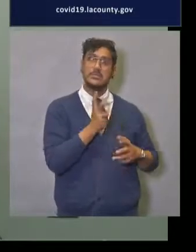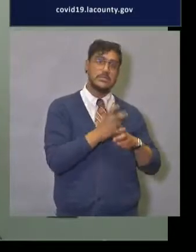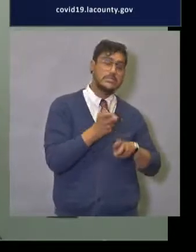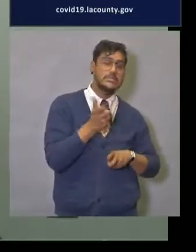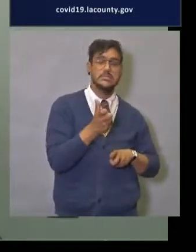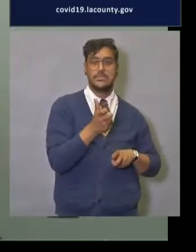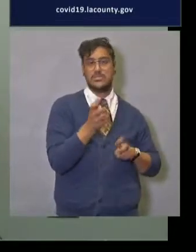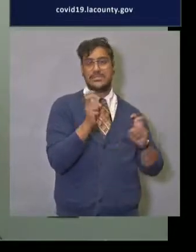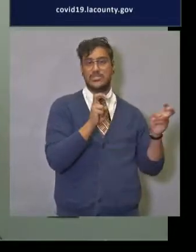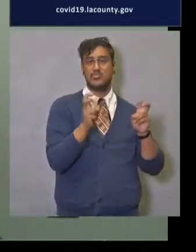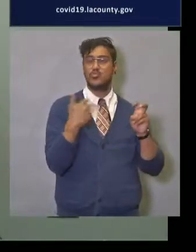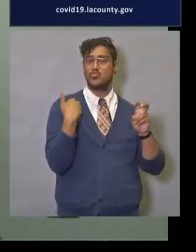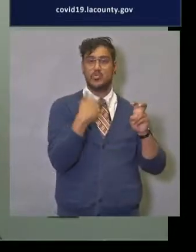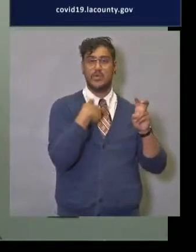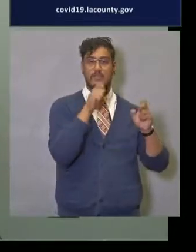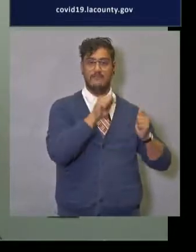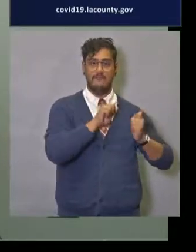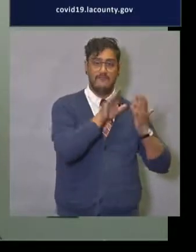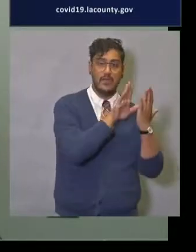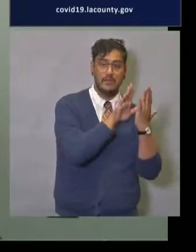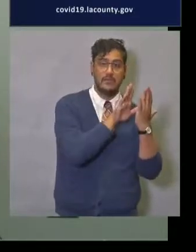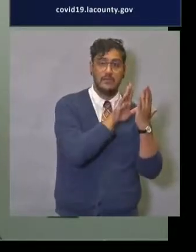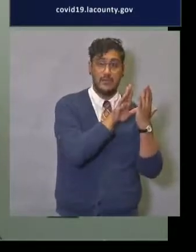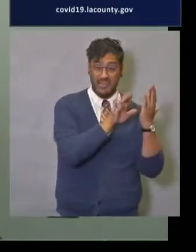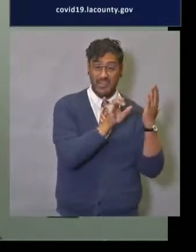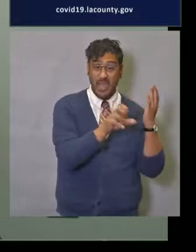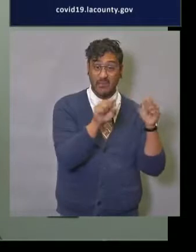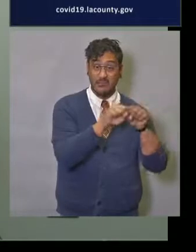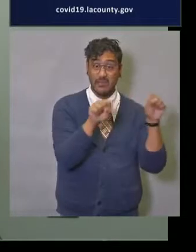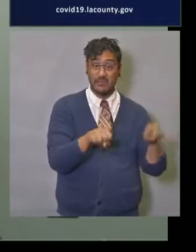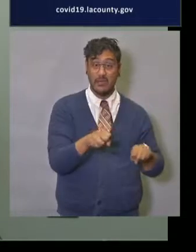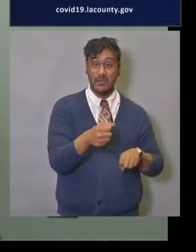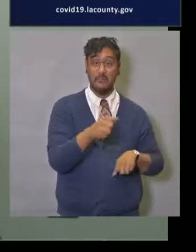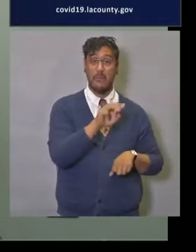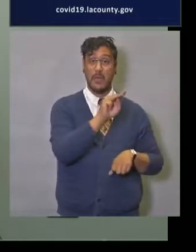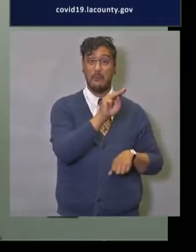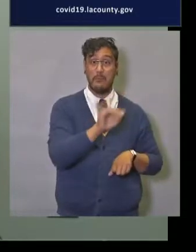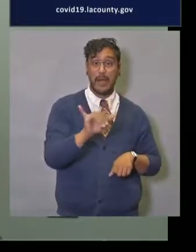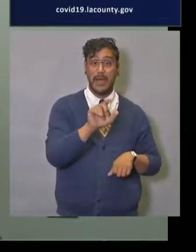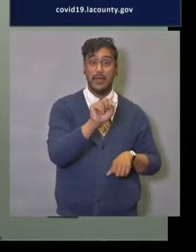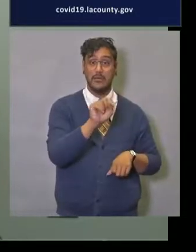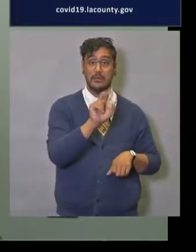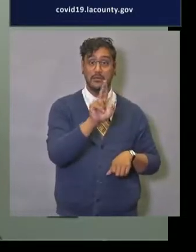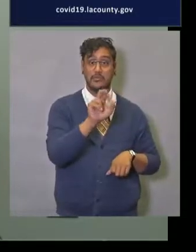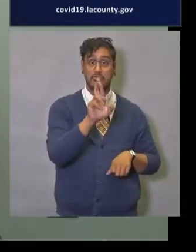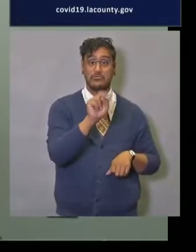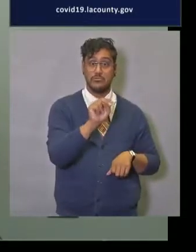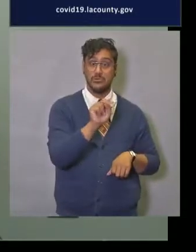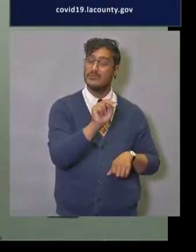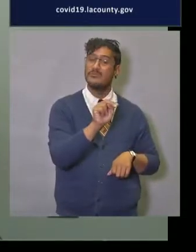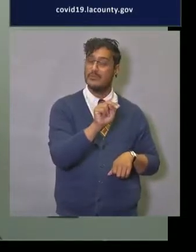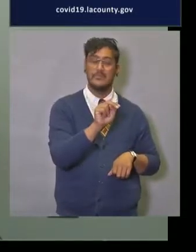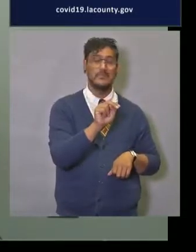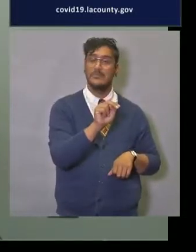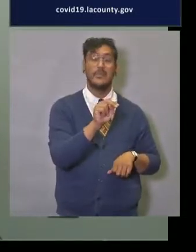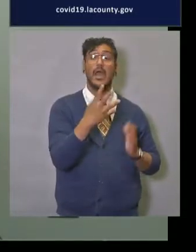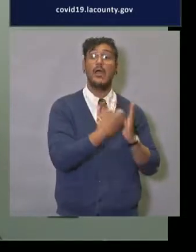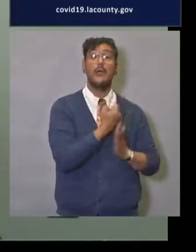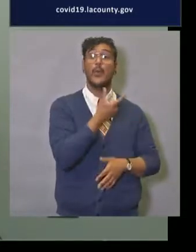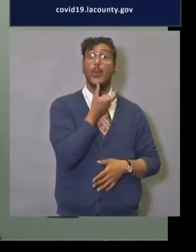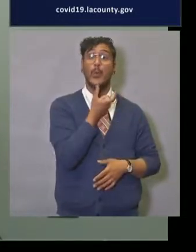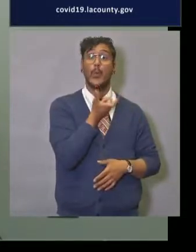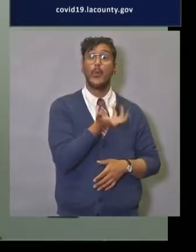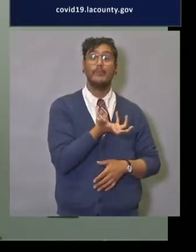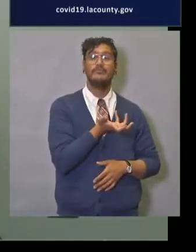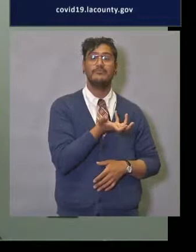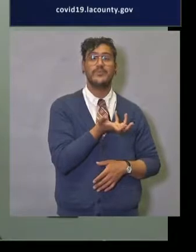challenge we face, is the My Turn system actually really advantages those people who are able to